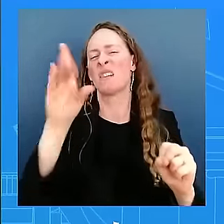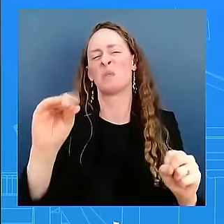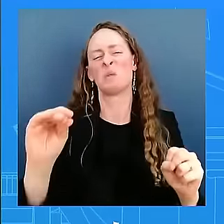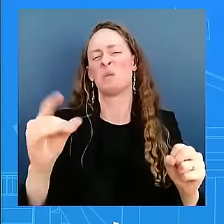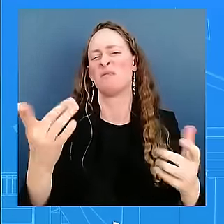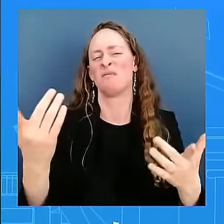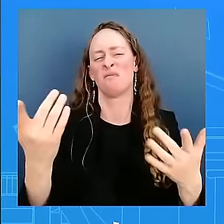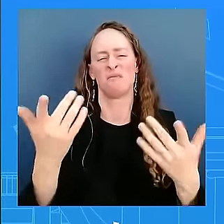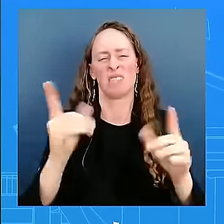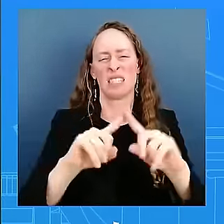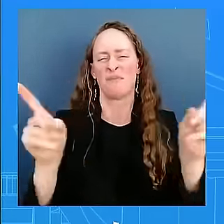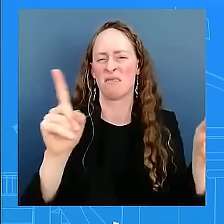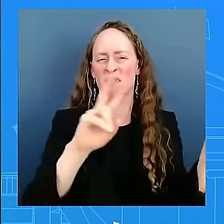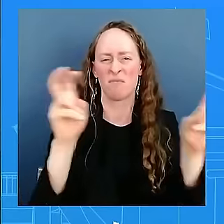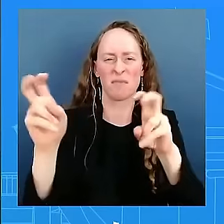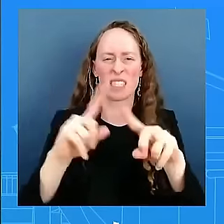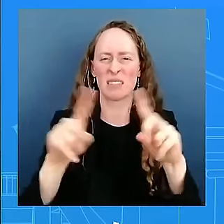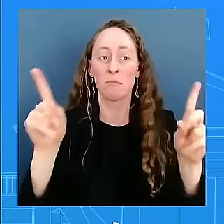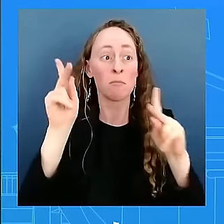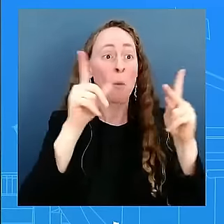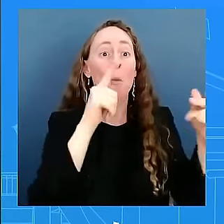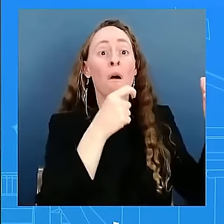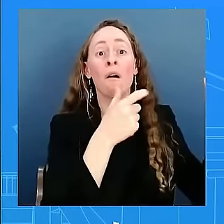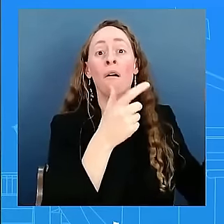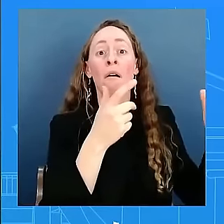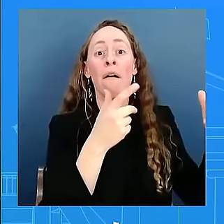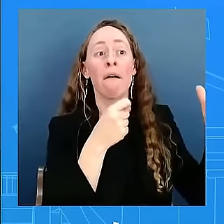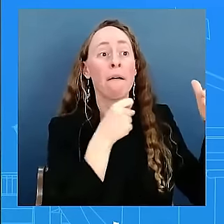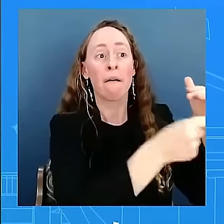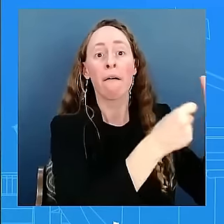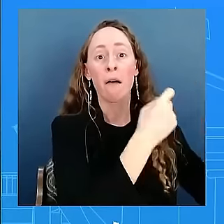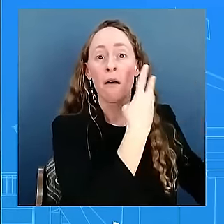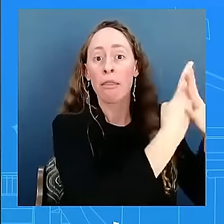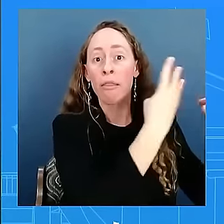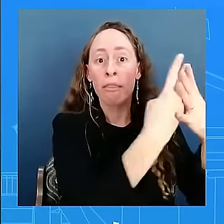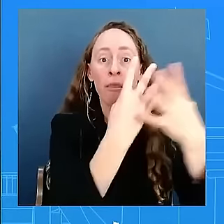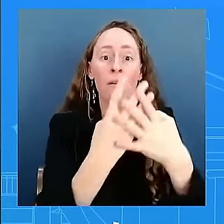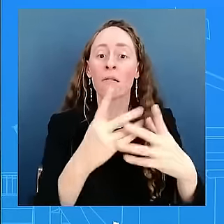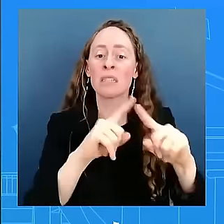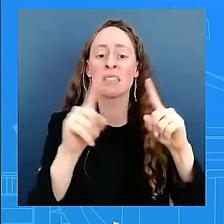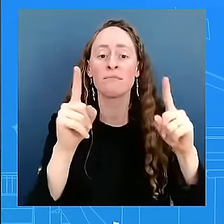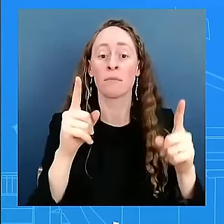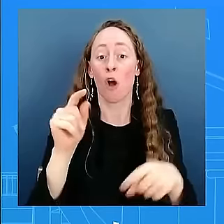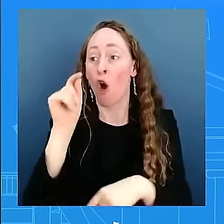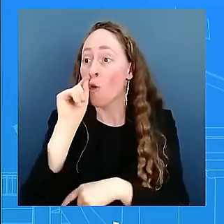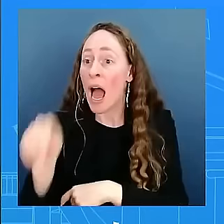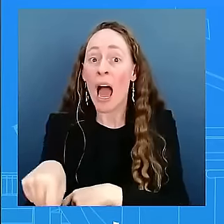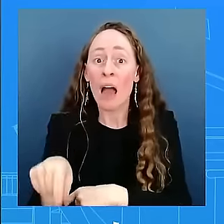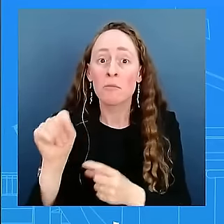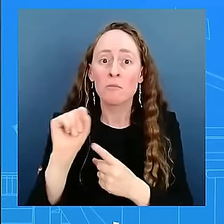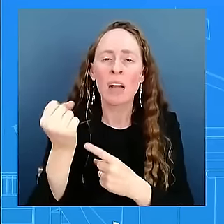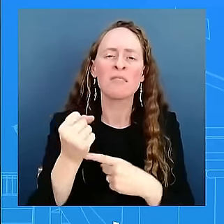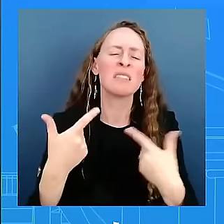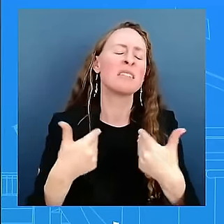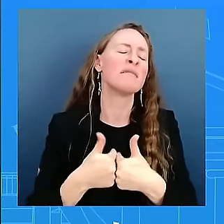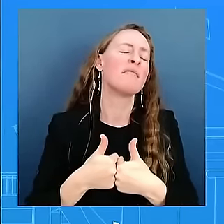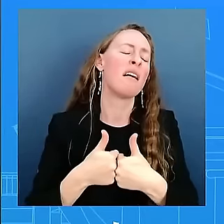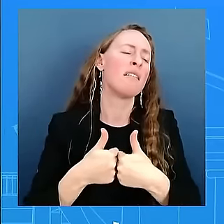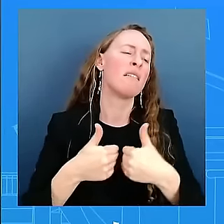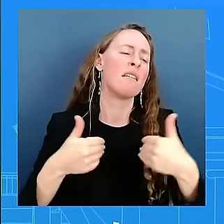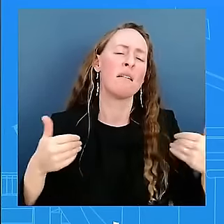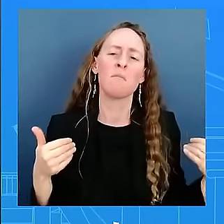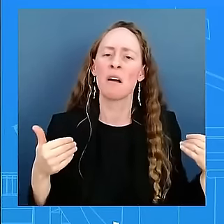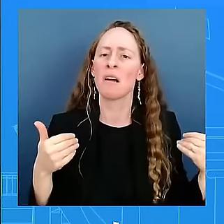persons negotiations and any potential diplomacy over the war in Ukraine. We see those as operating on separate tracks. One is